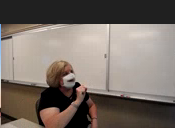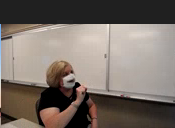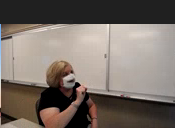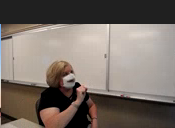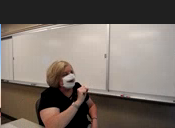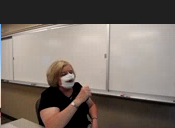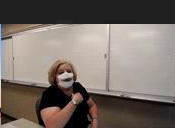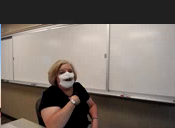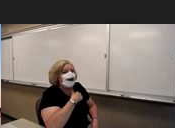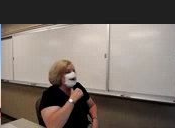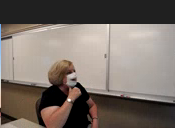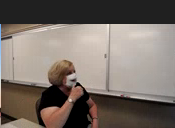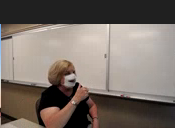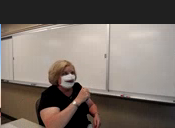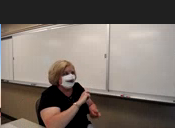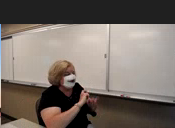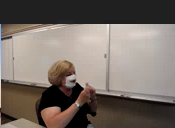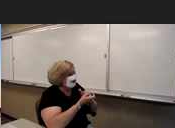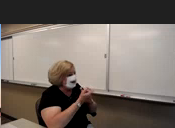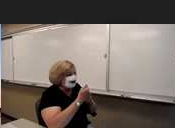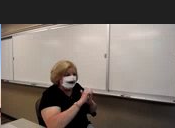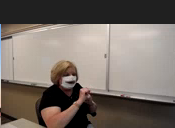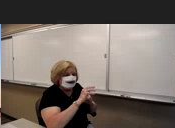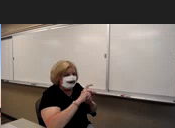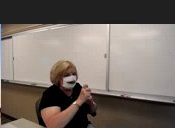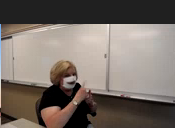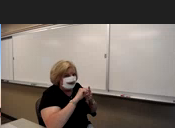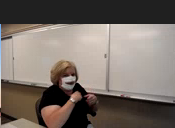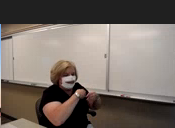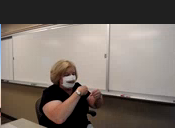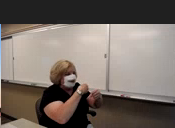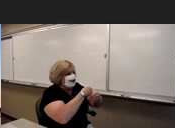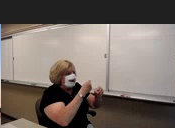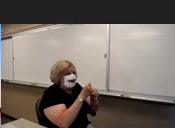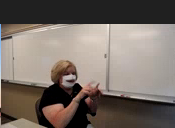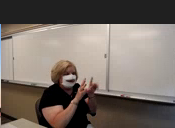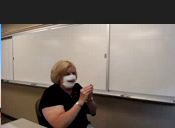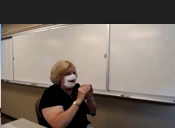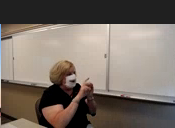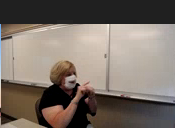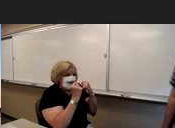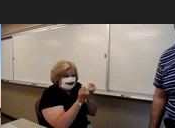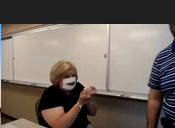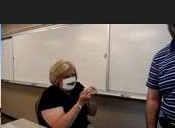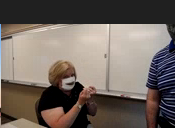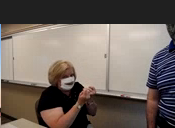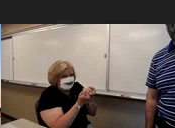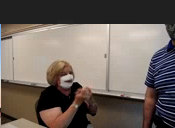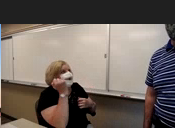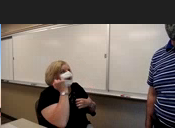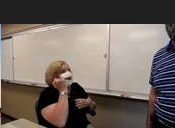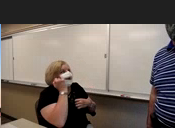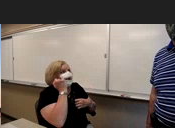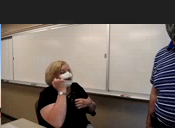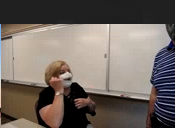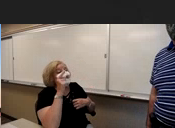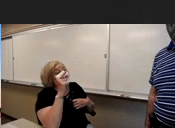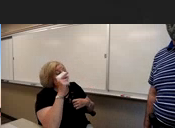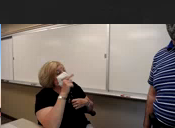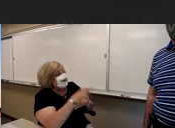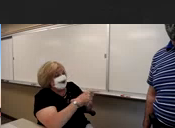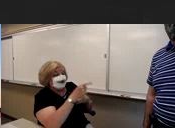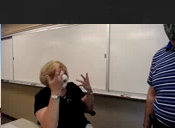I didn't modify any of the settings when I created this meeting or the team. So if you don't